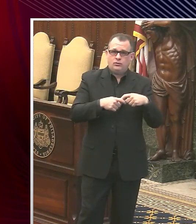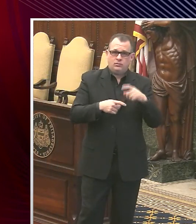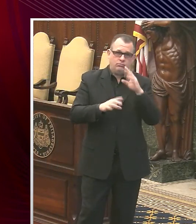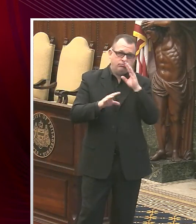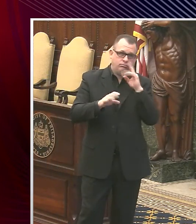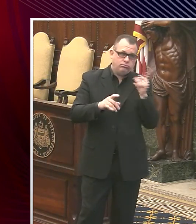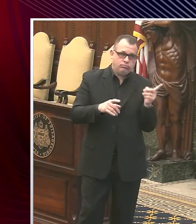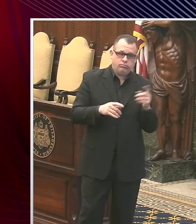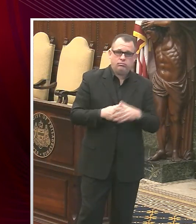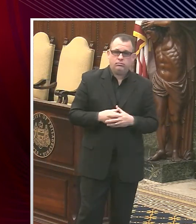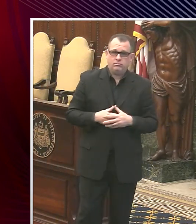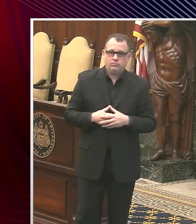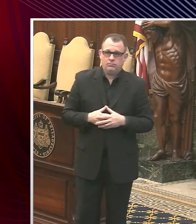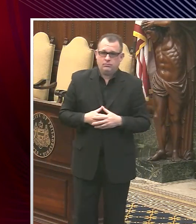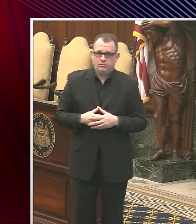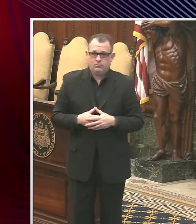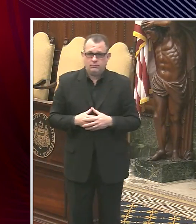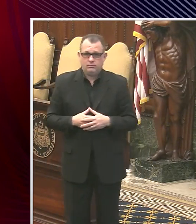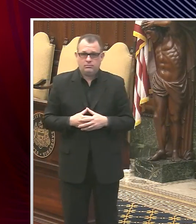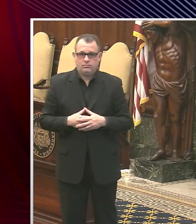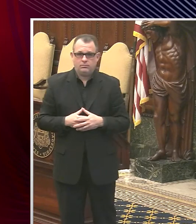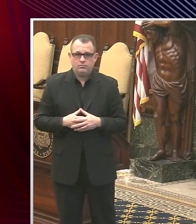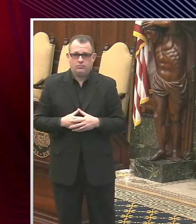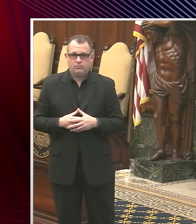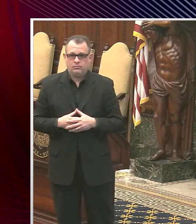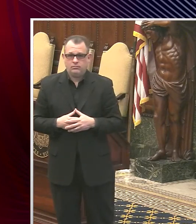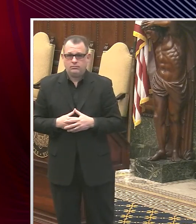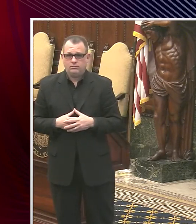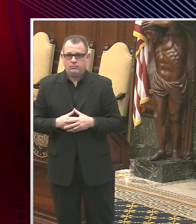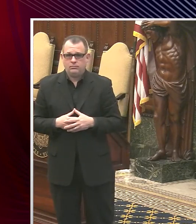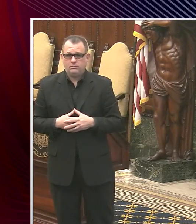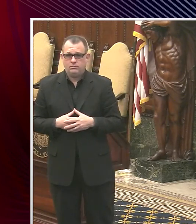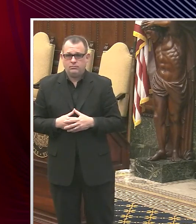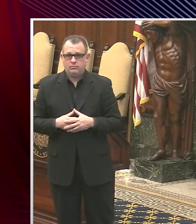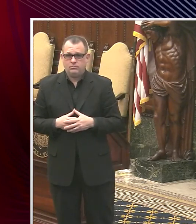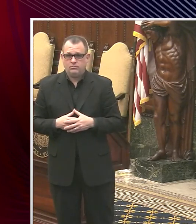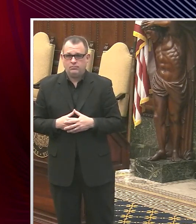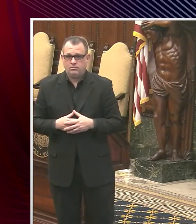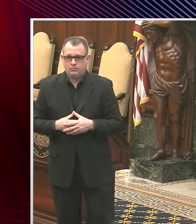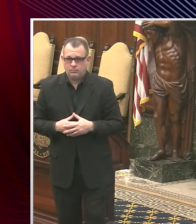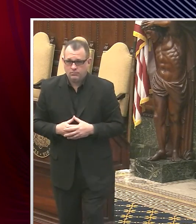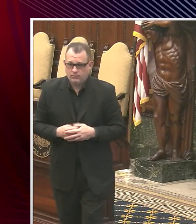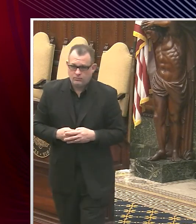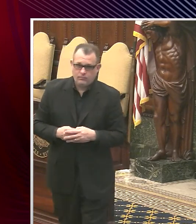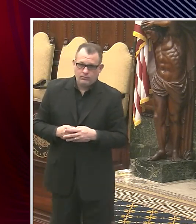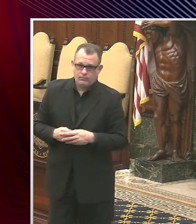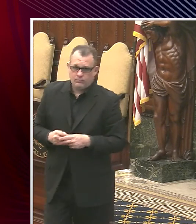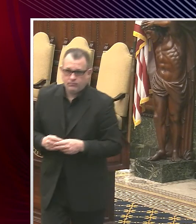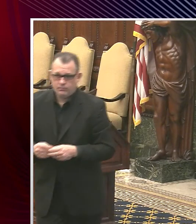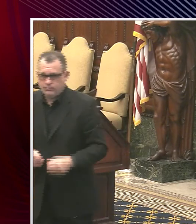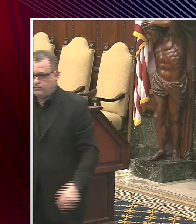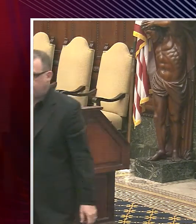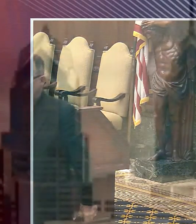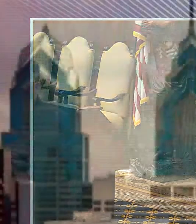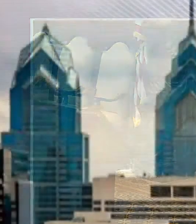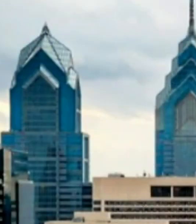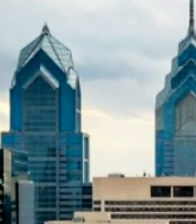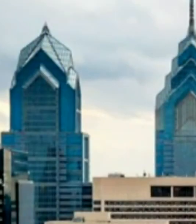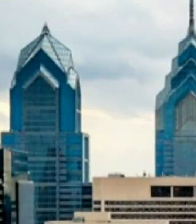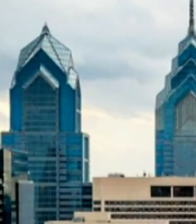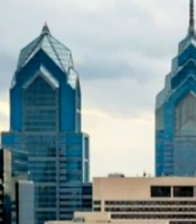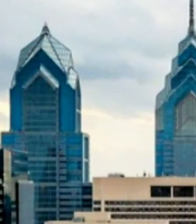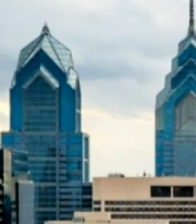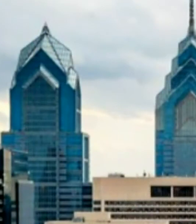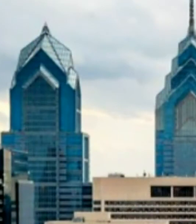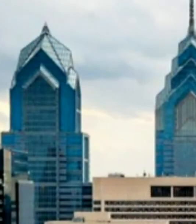Spanish language translations of our opening remarks. Armando? Thank you. Mike, one moment. We